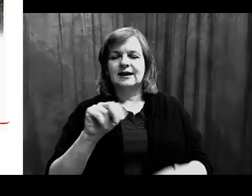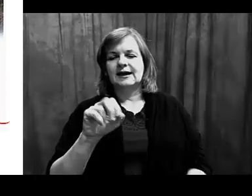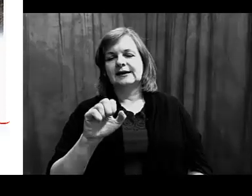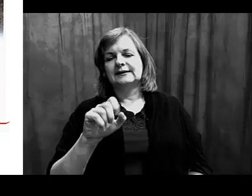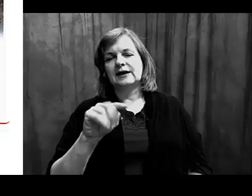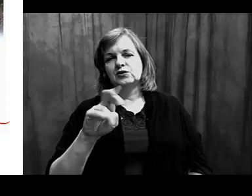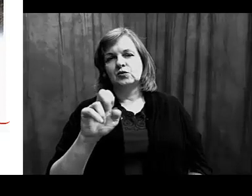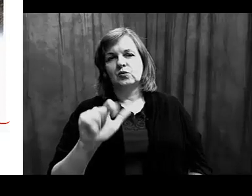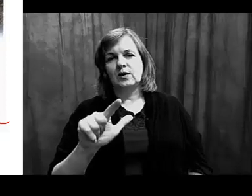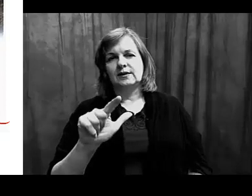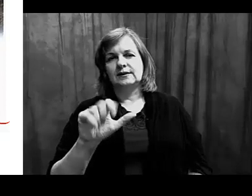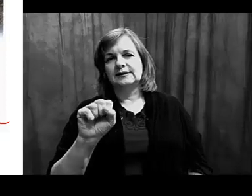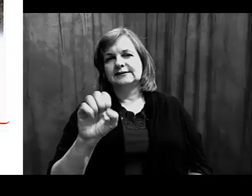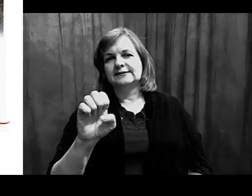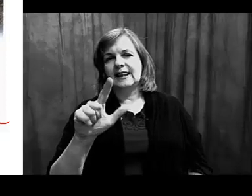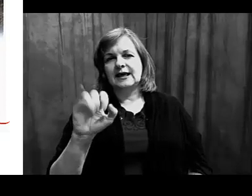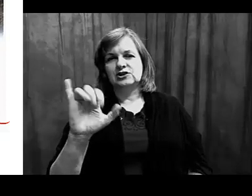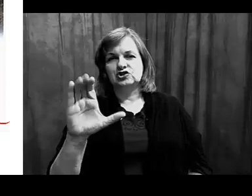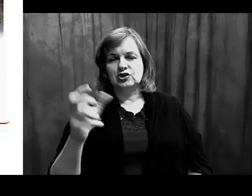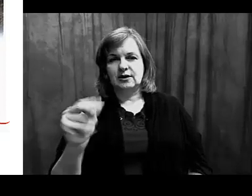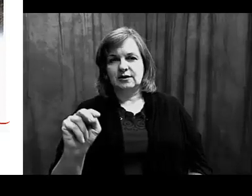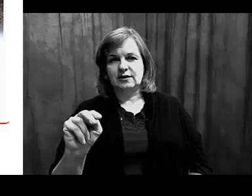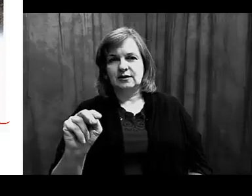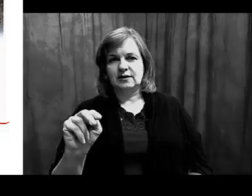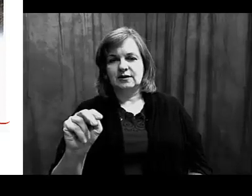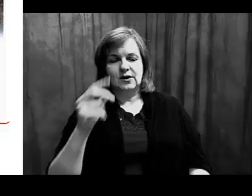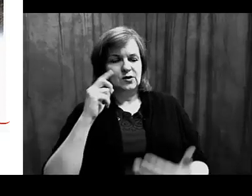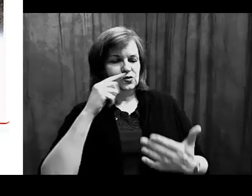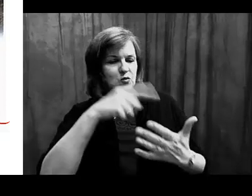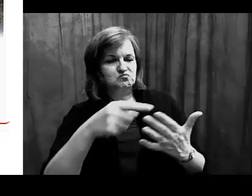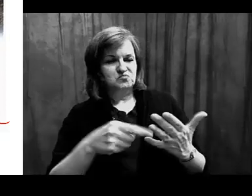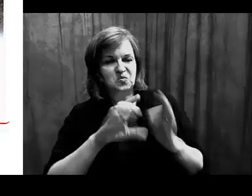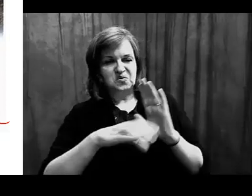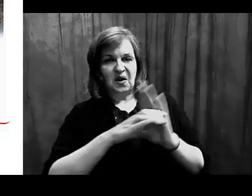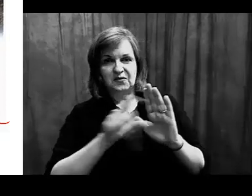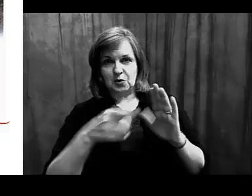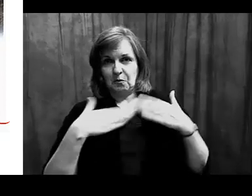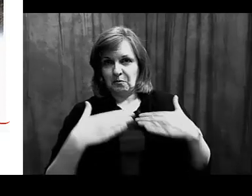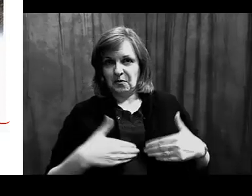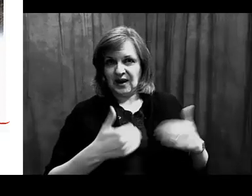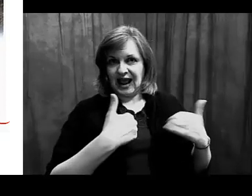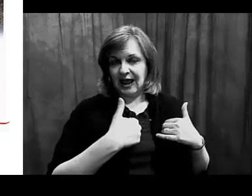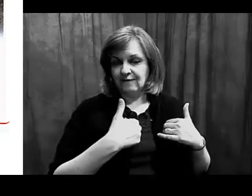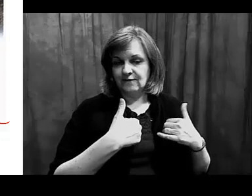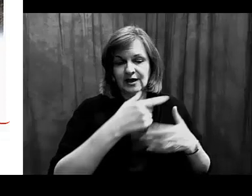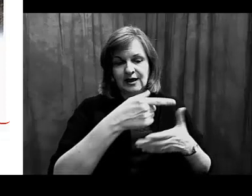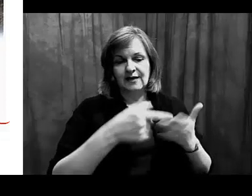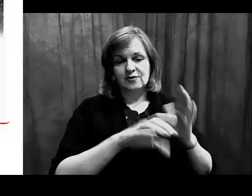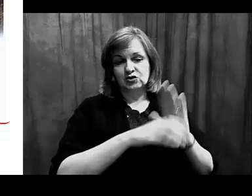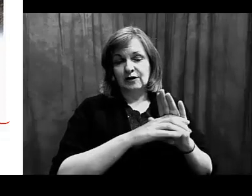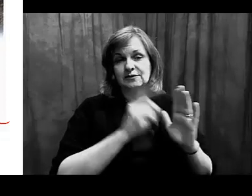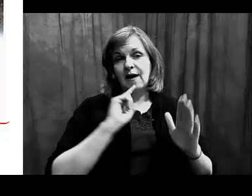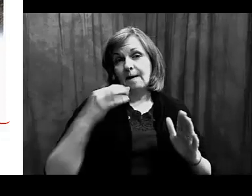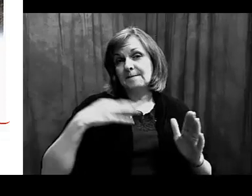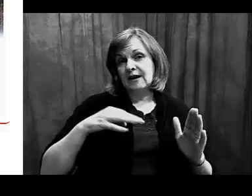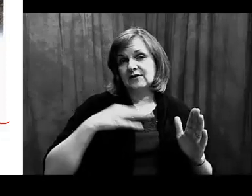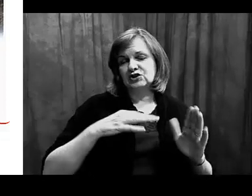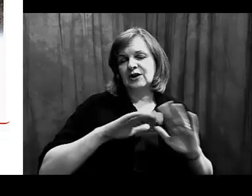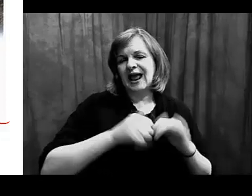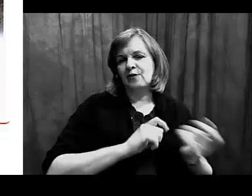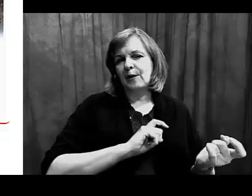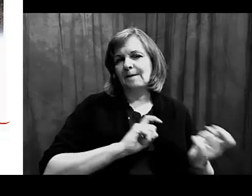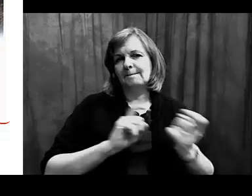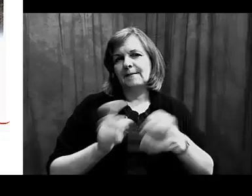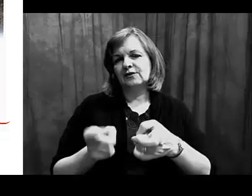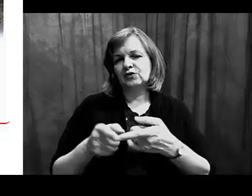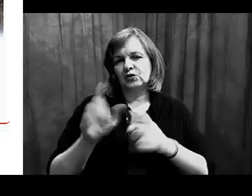we'll look at how particular characteristics that you have might be beneficial to your offspring, and how would